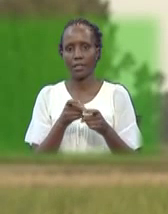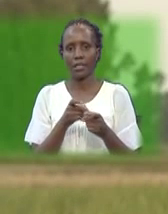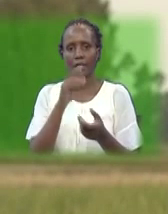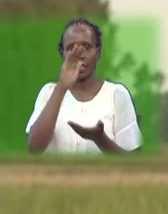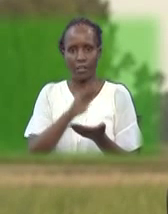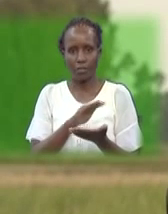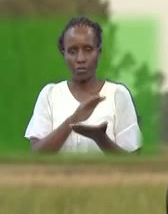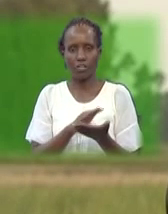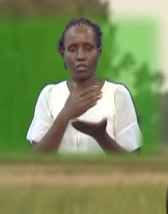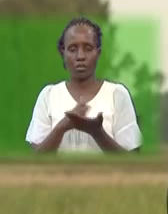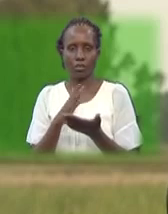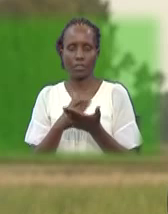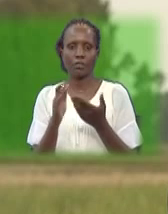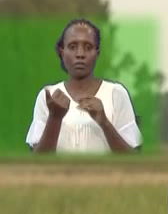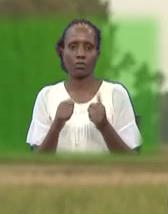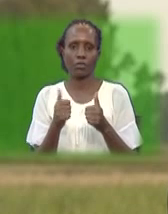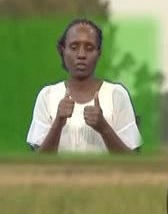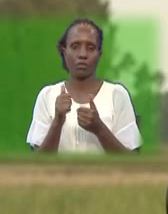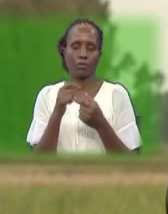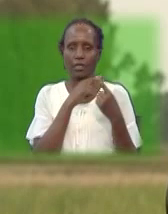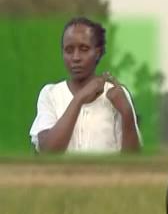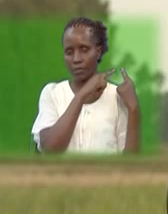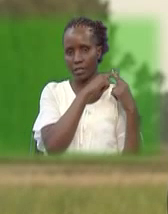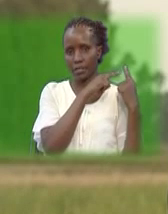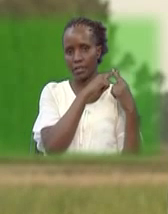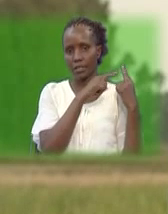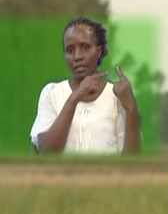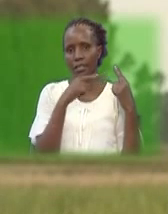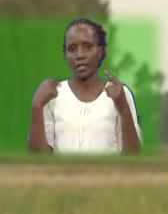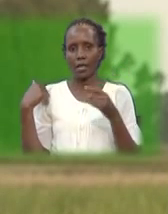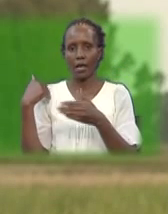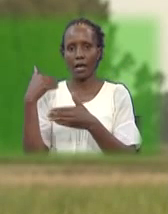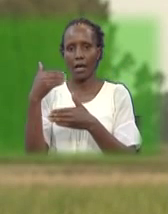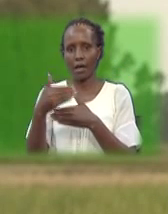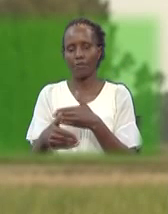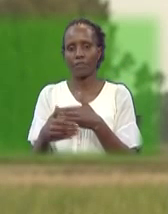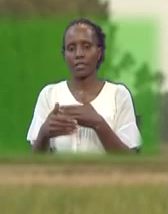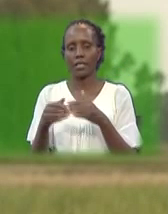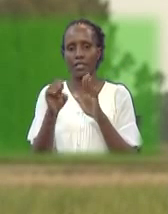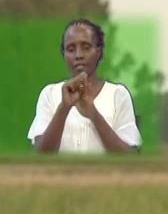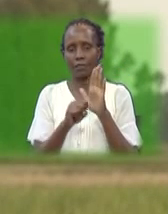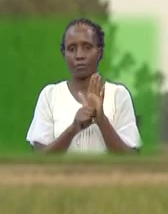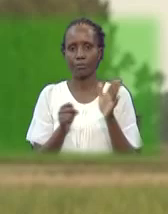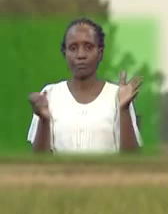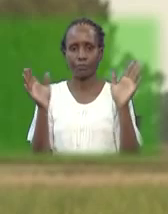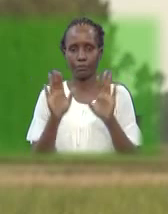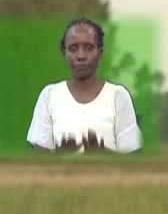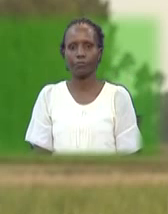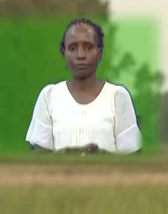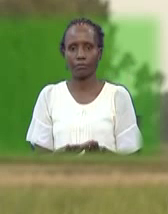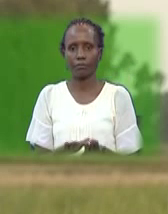reducing the losses that we are experiencing after the scheme degenerated